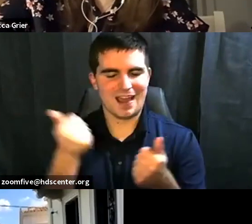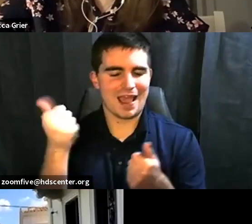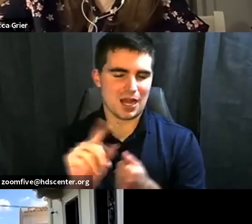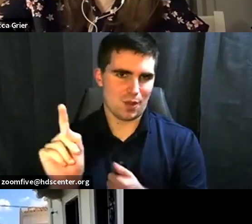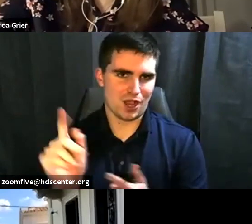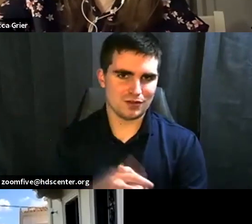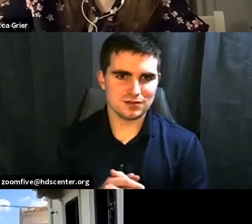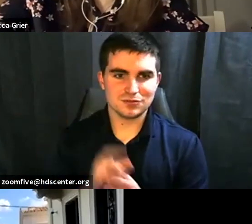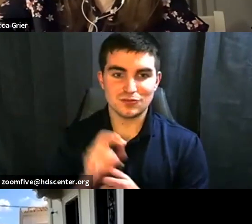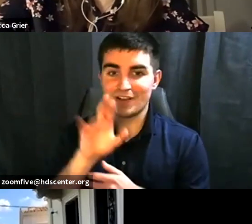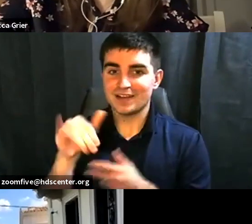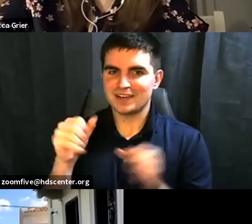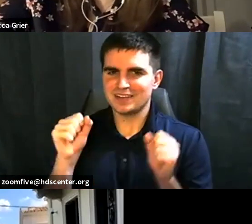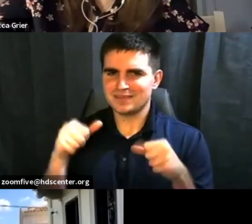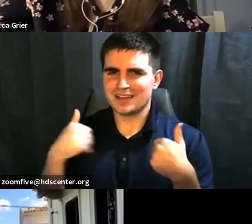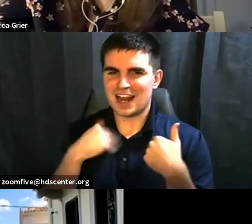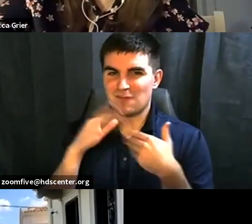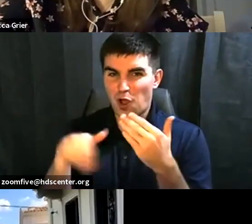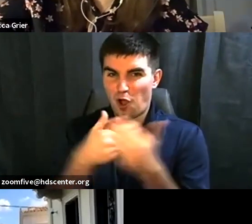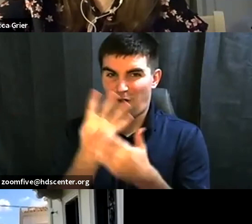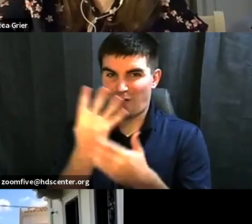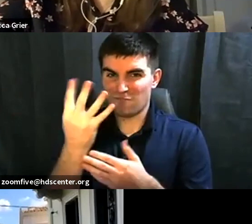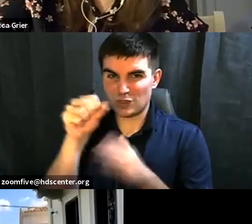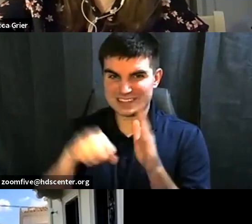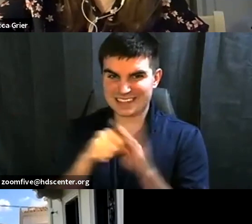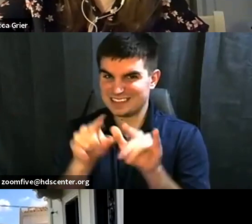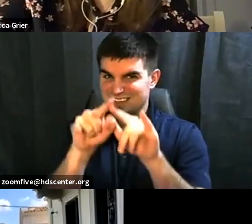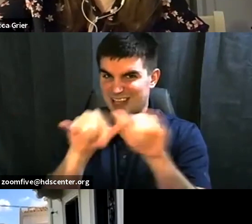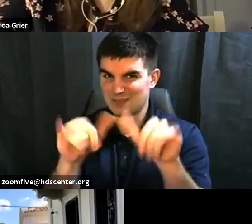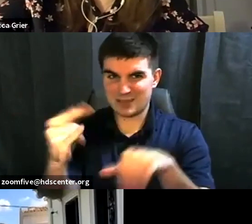And you can have all four seasons one day. Yeah.